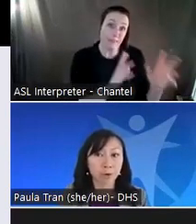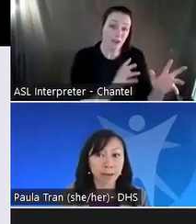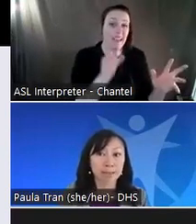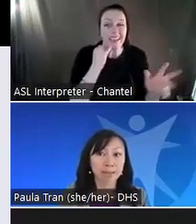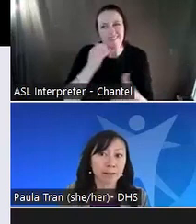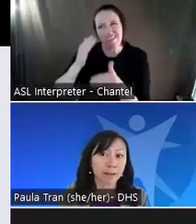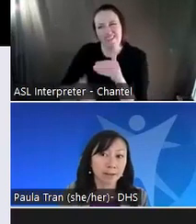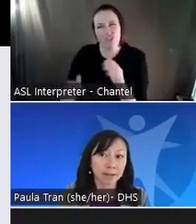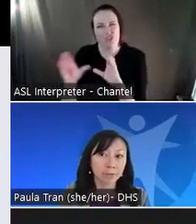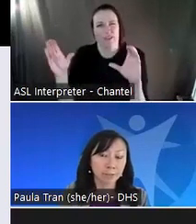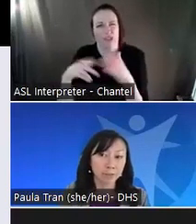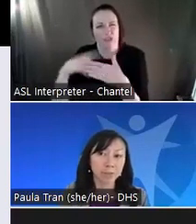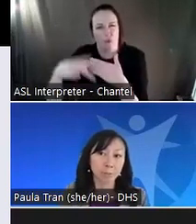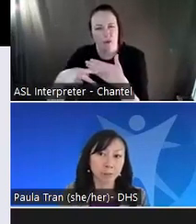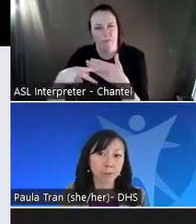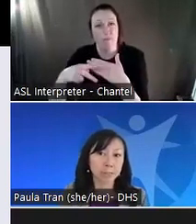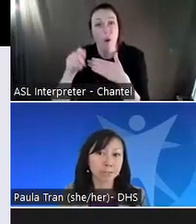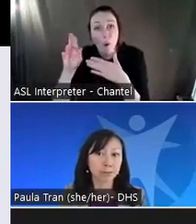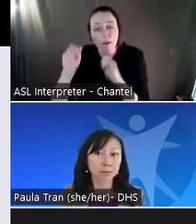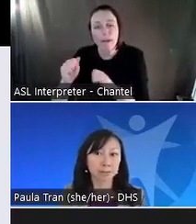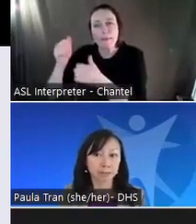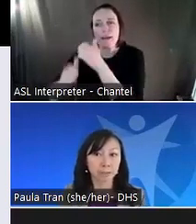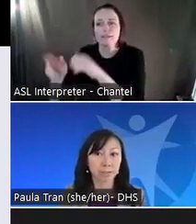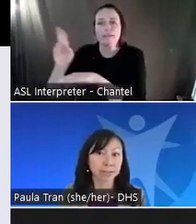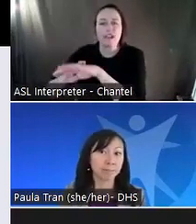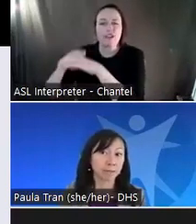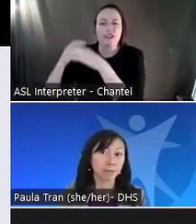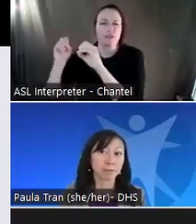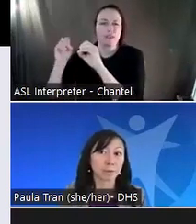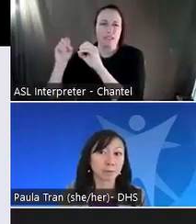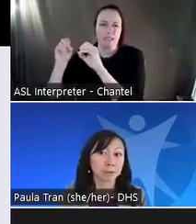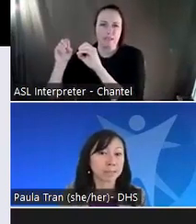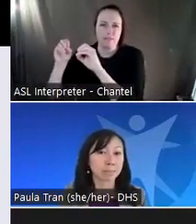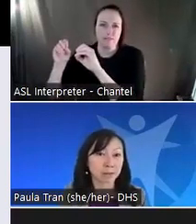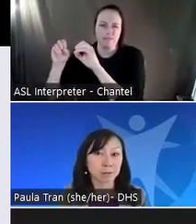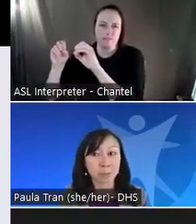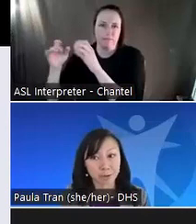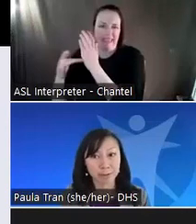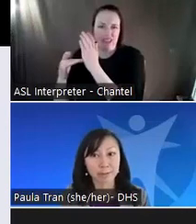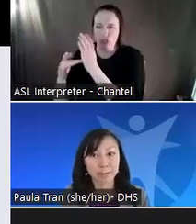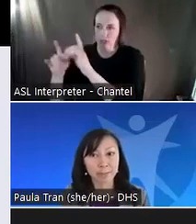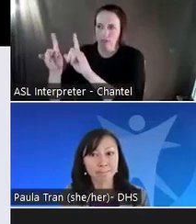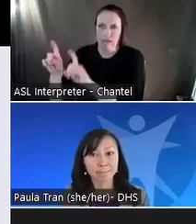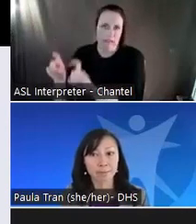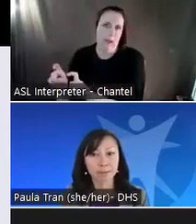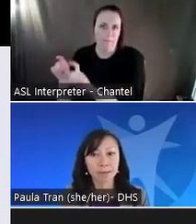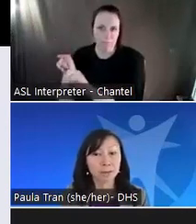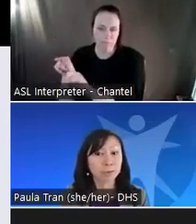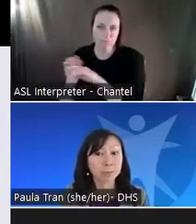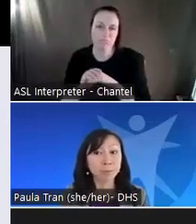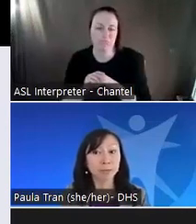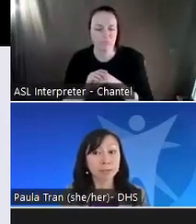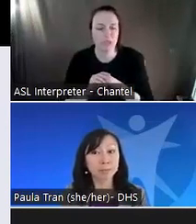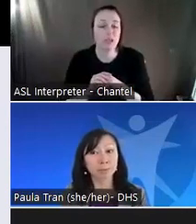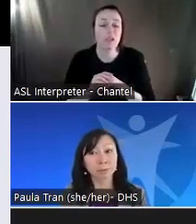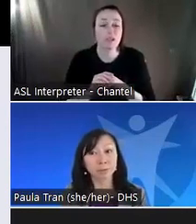program or pass the National Registry of Emergency Medical Technicians examination for emergency medical responders. It also